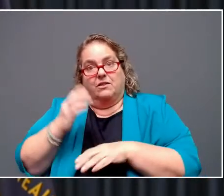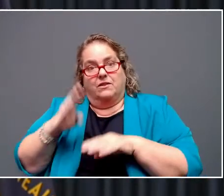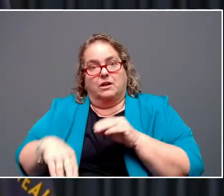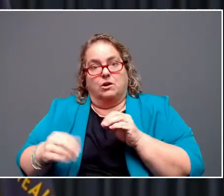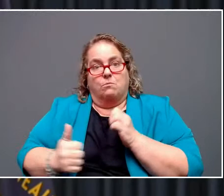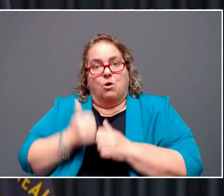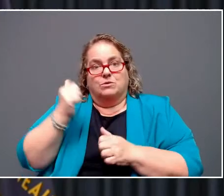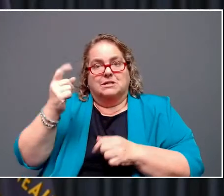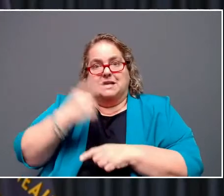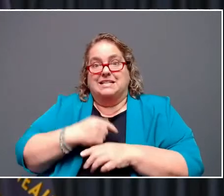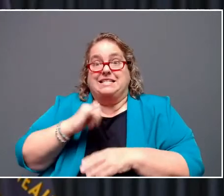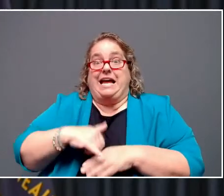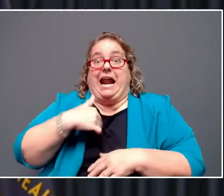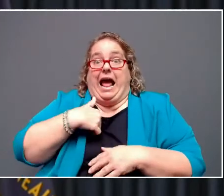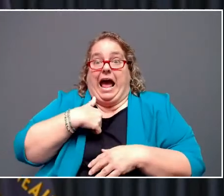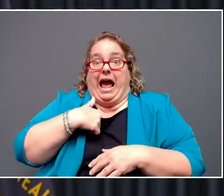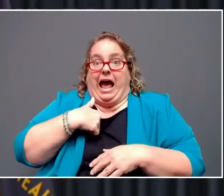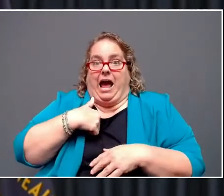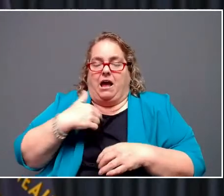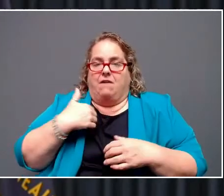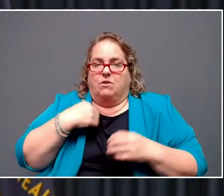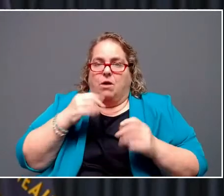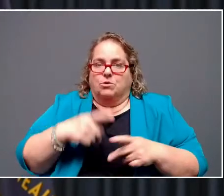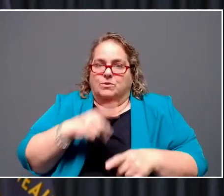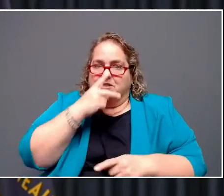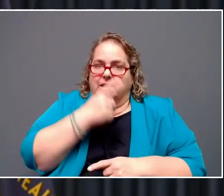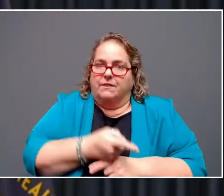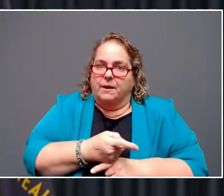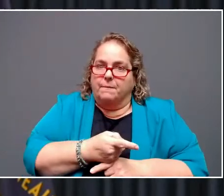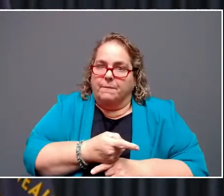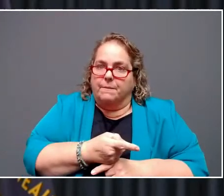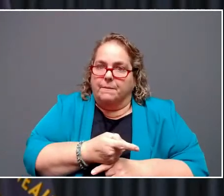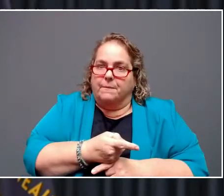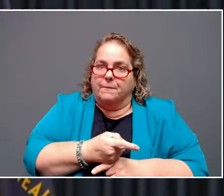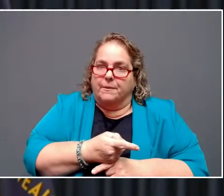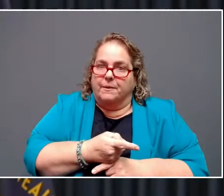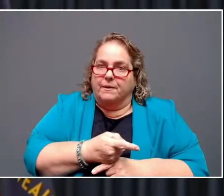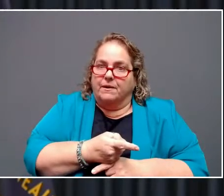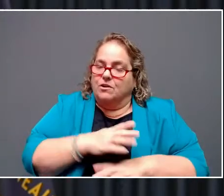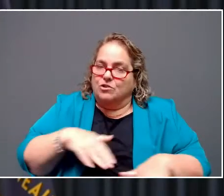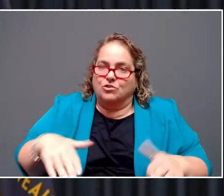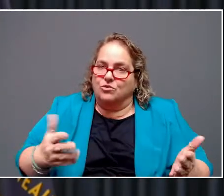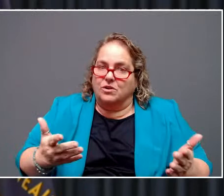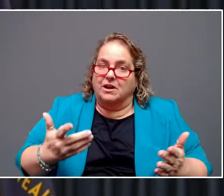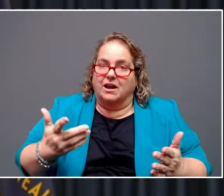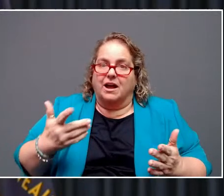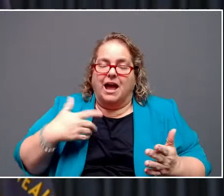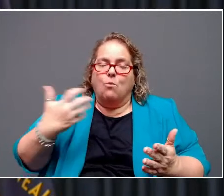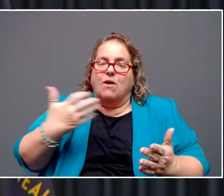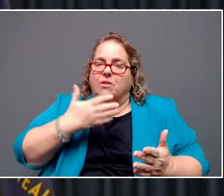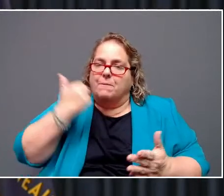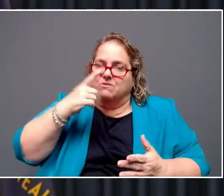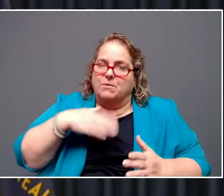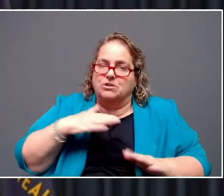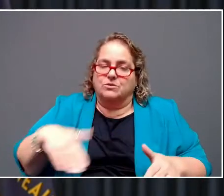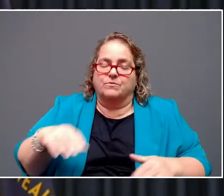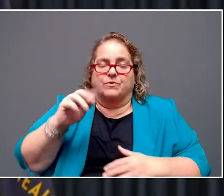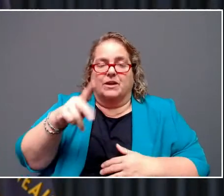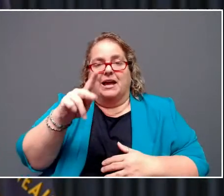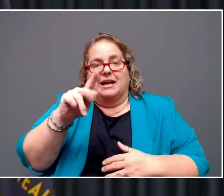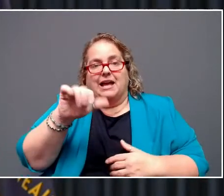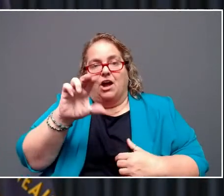them. I want the very best for them, and I know every other parent does too. All right, Karen Czar on the